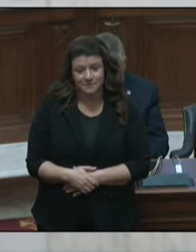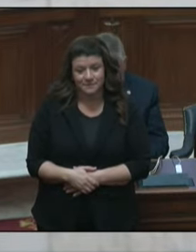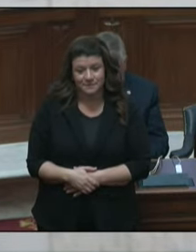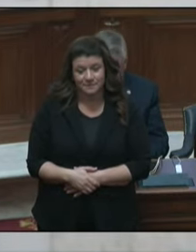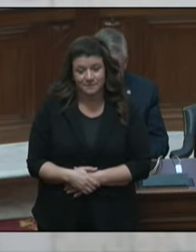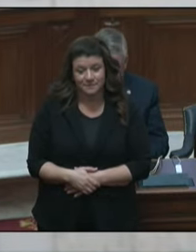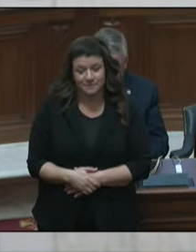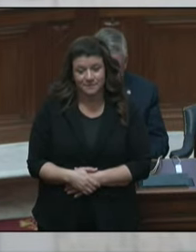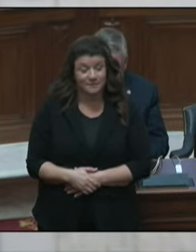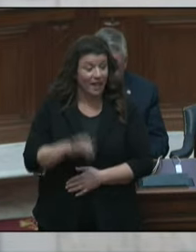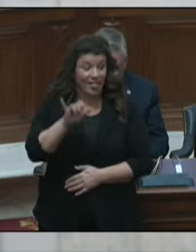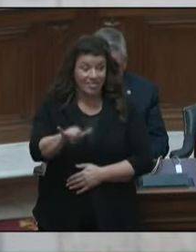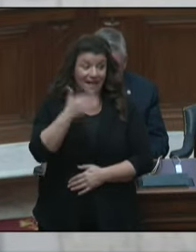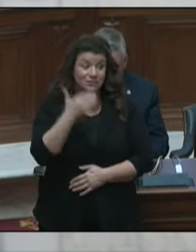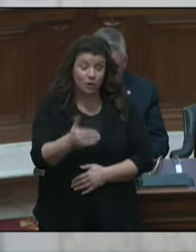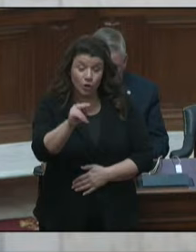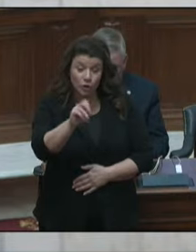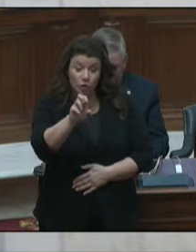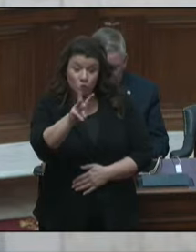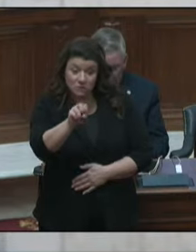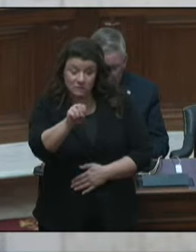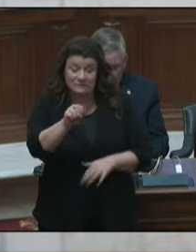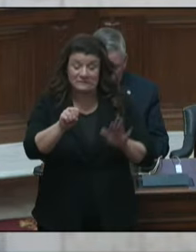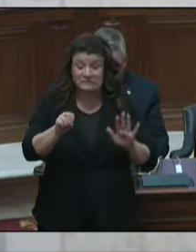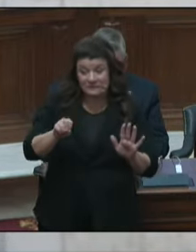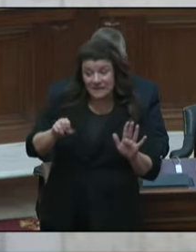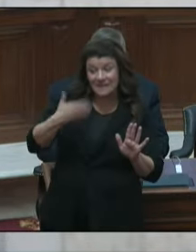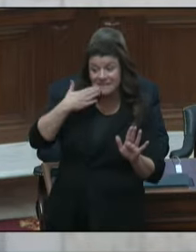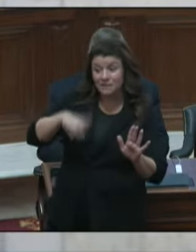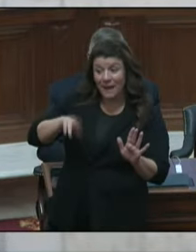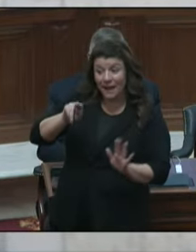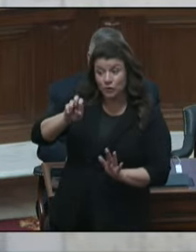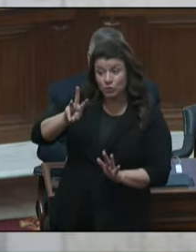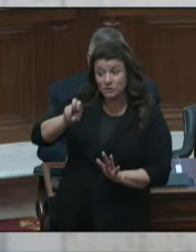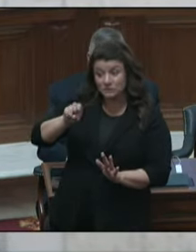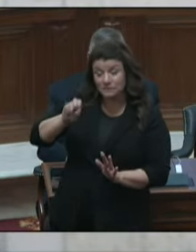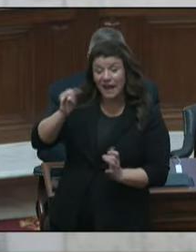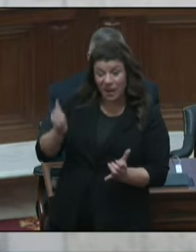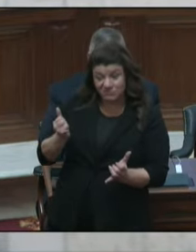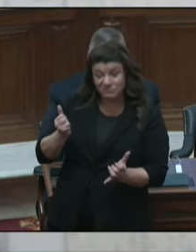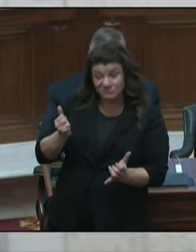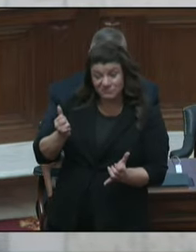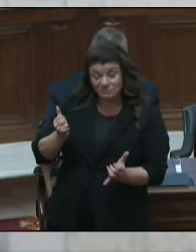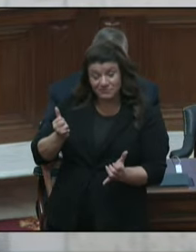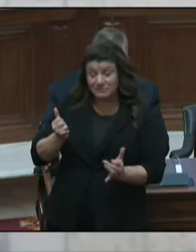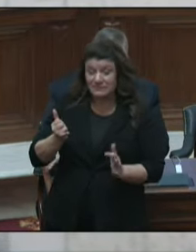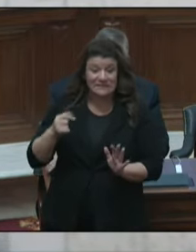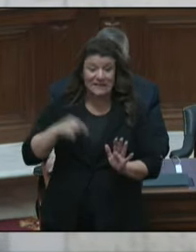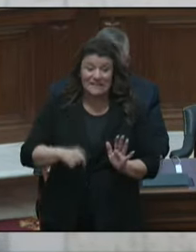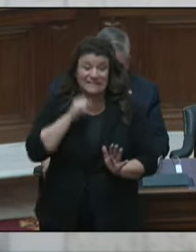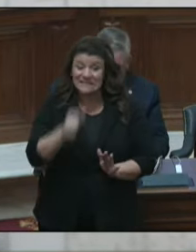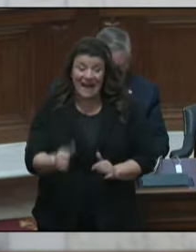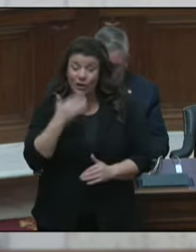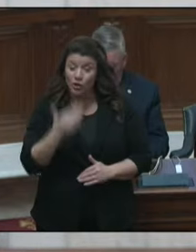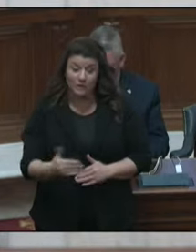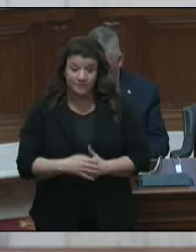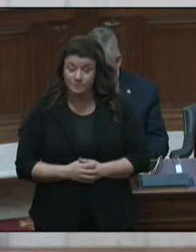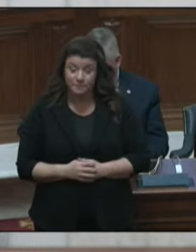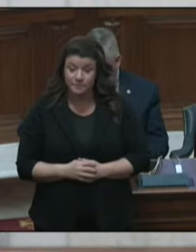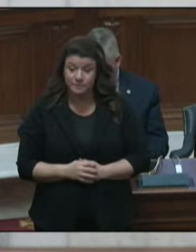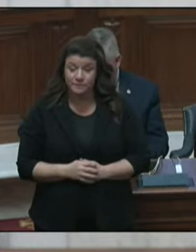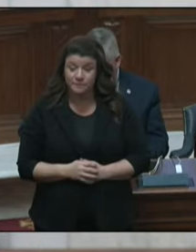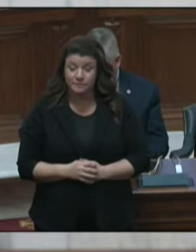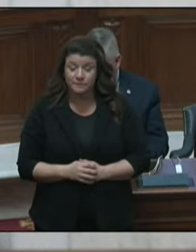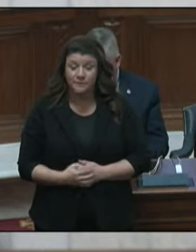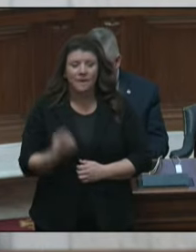Now, that's the really good news. There's some bad news with this, and this is not good. But one